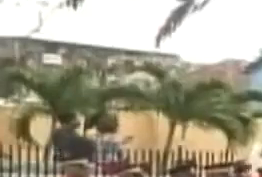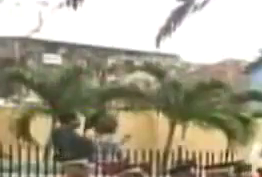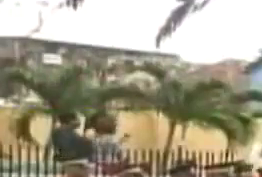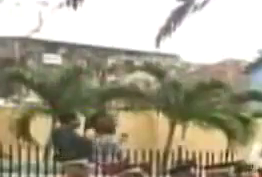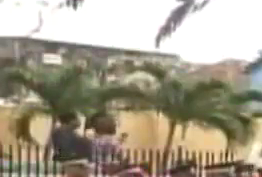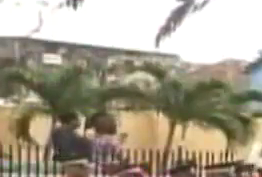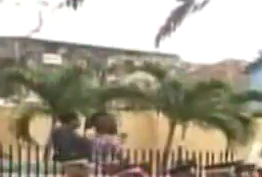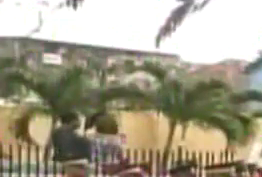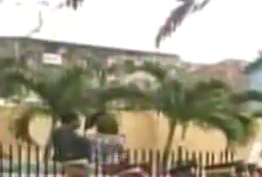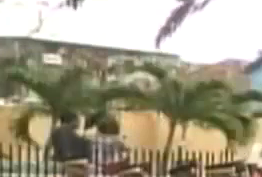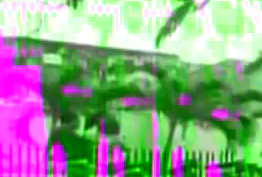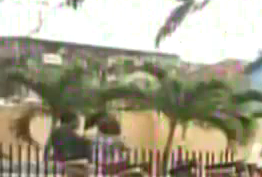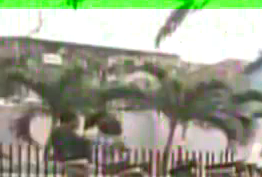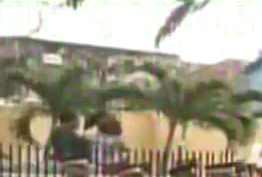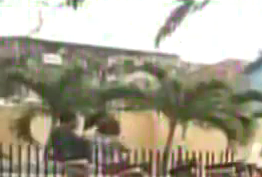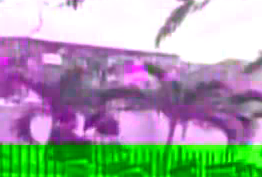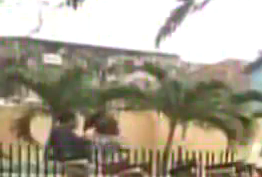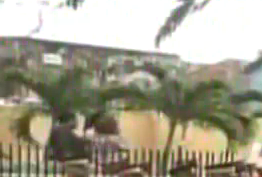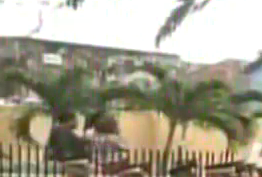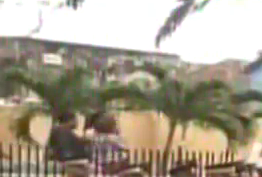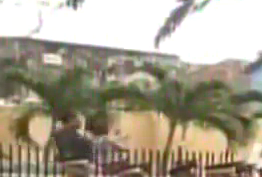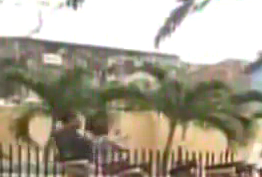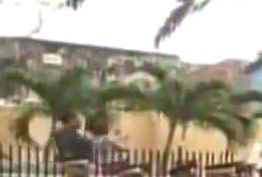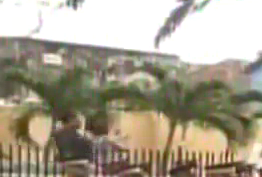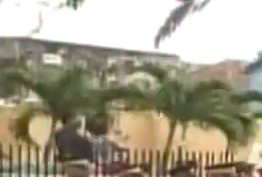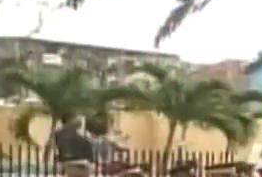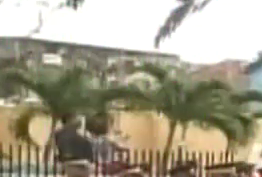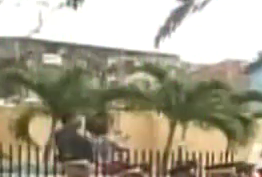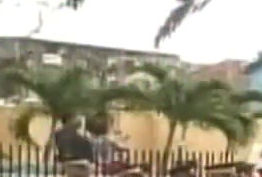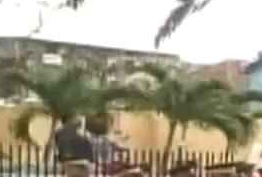We know that plans are on